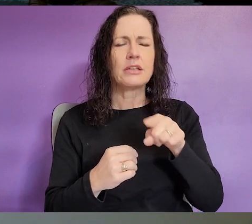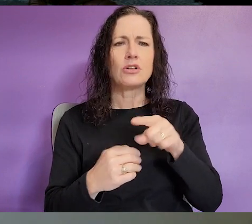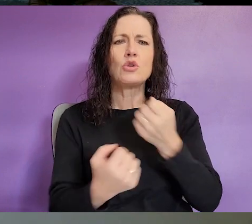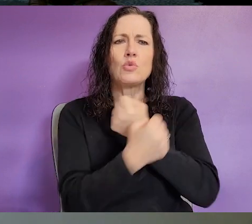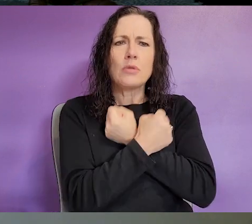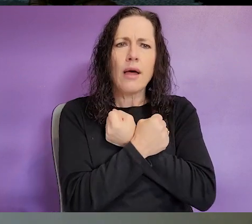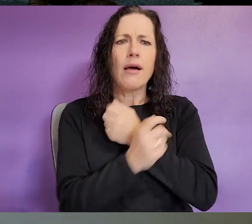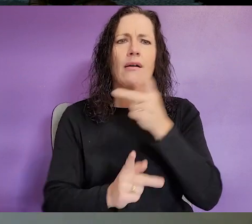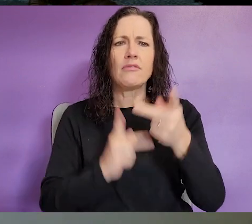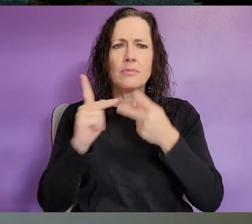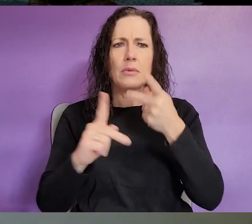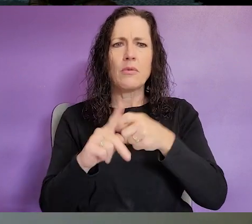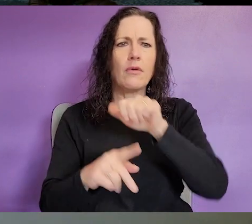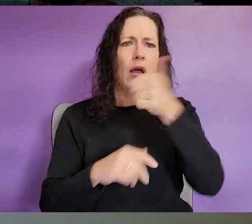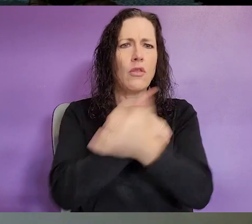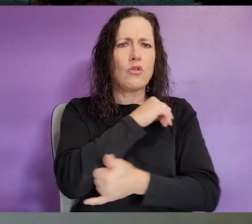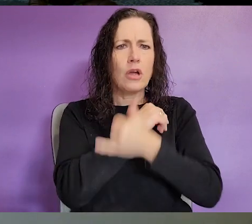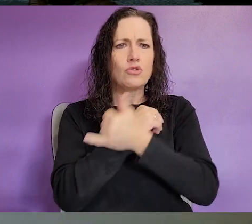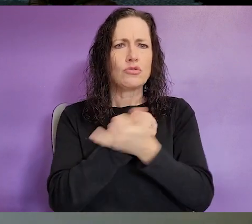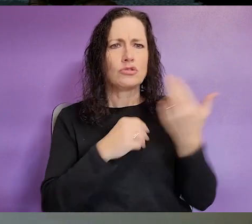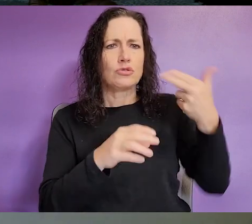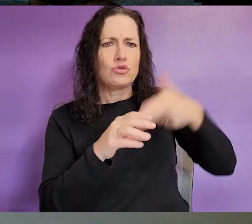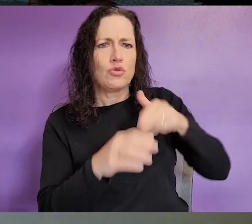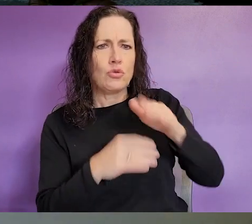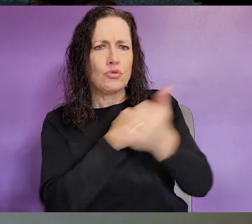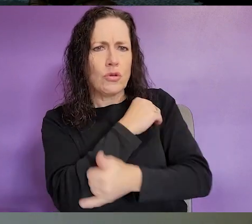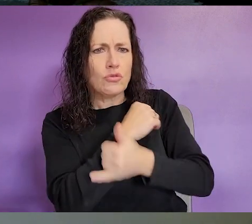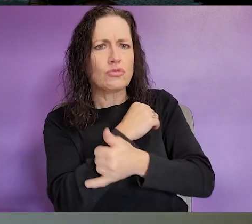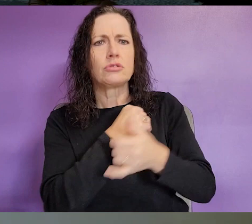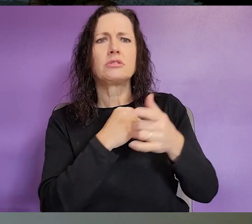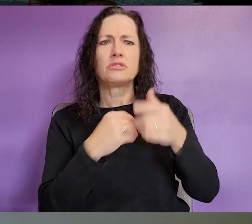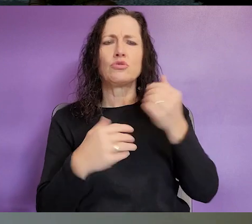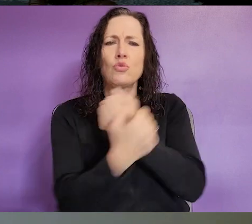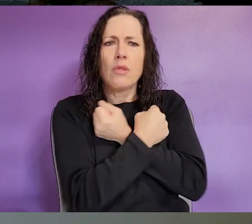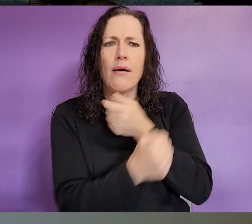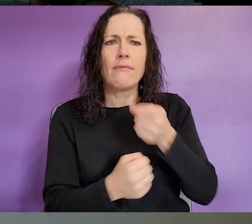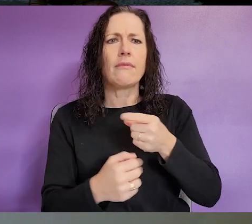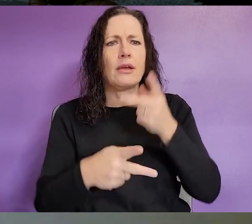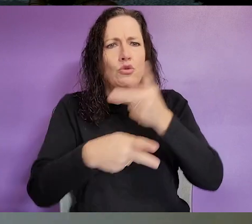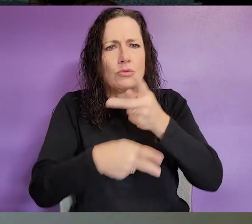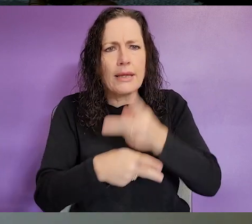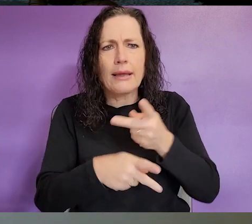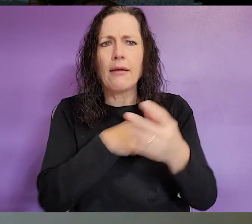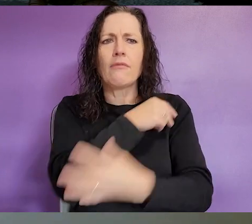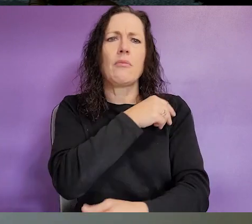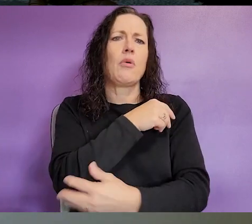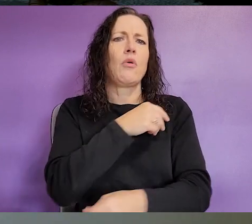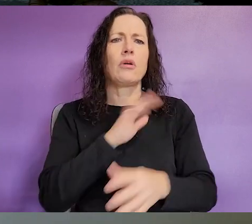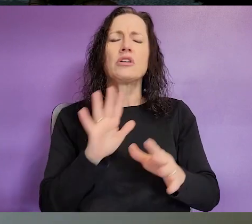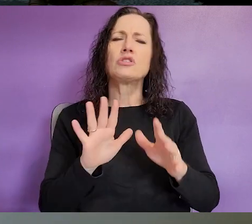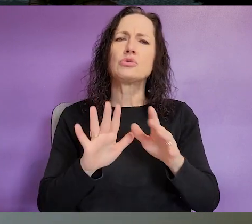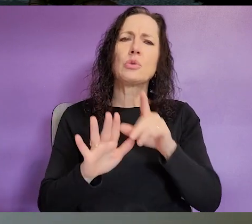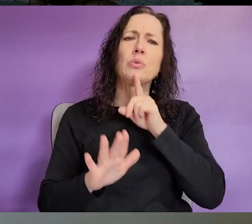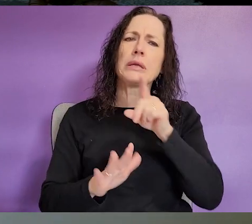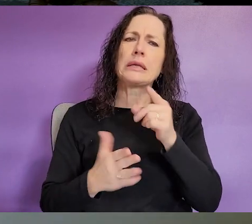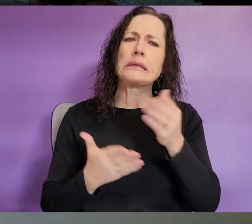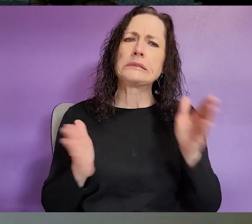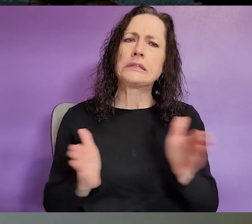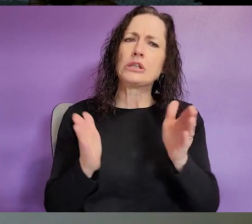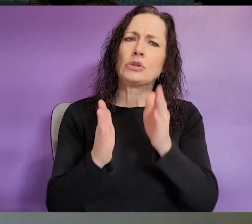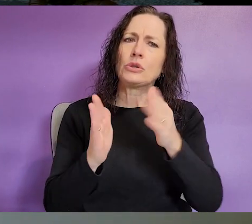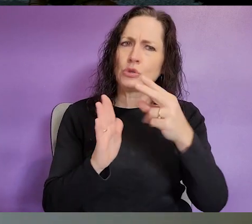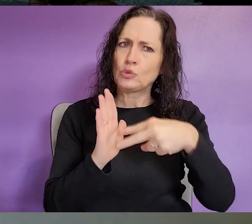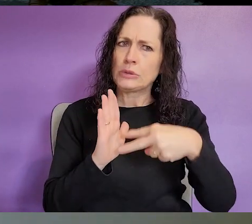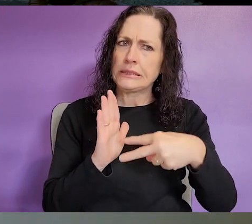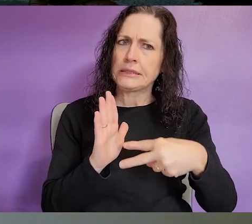alien and to take care of the poor. And so I would highly recommend